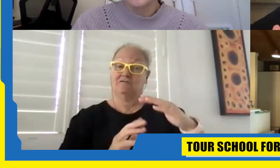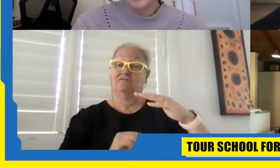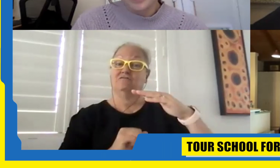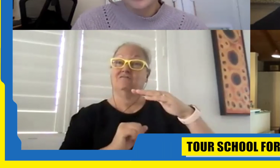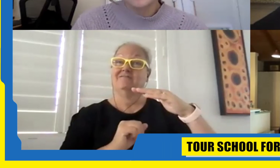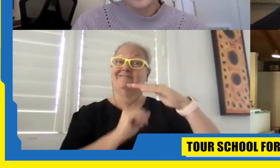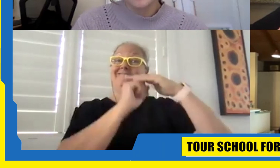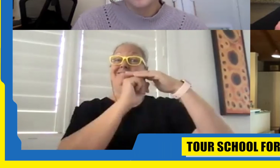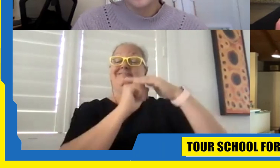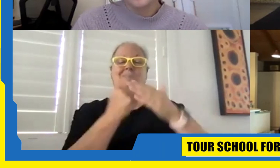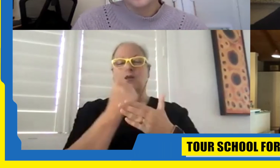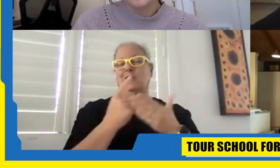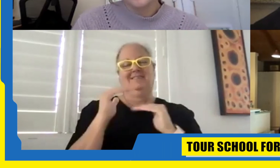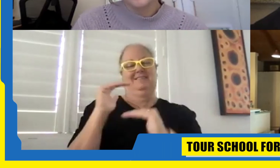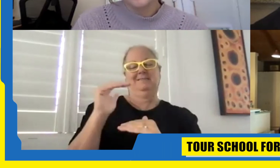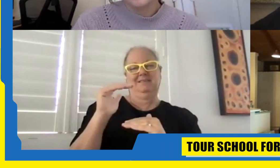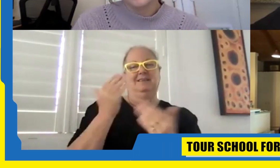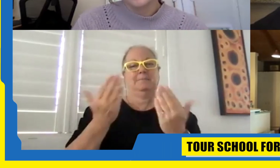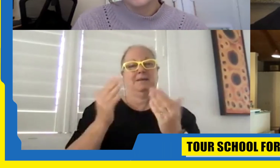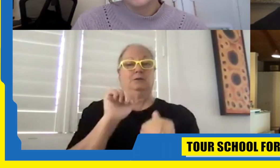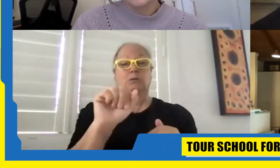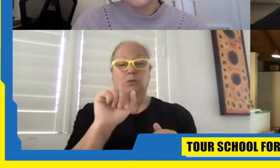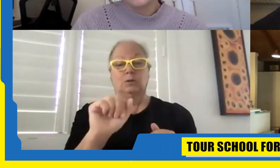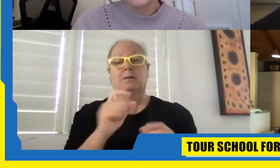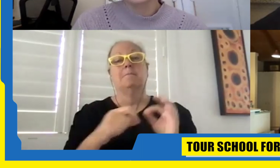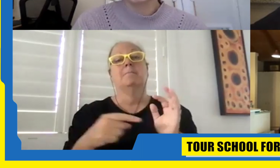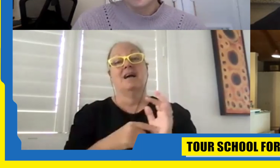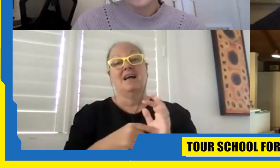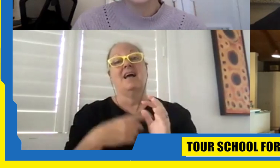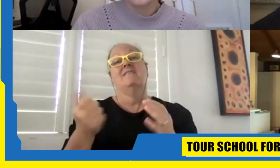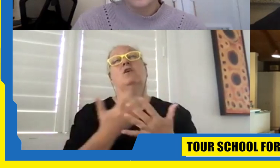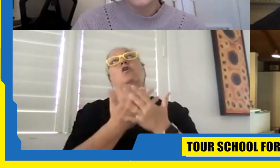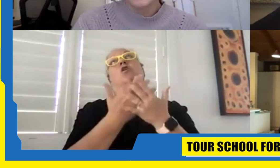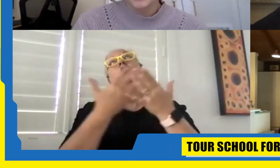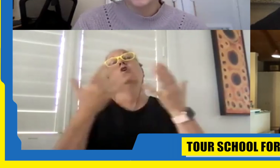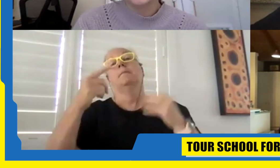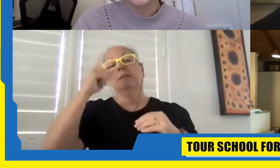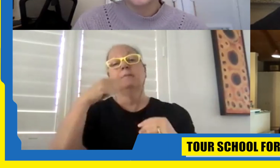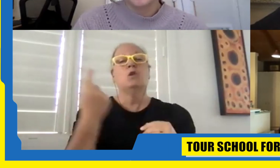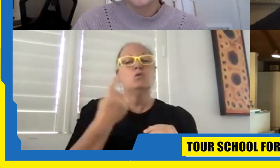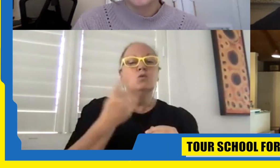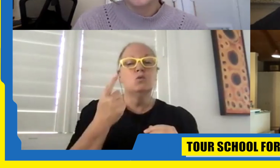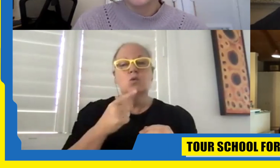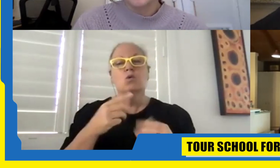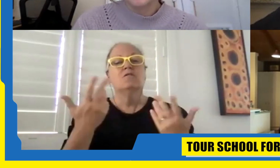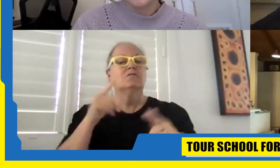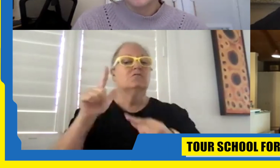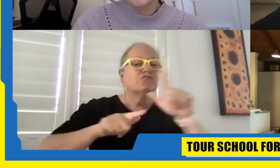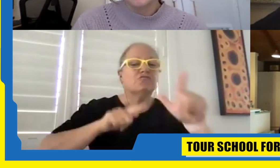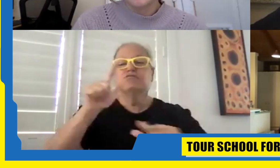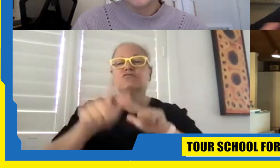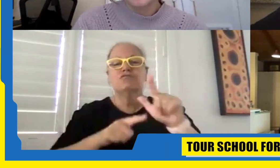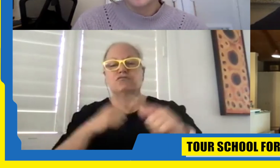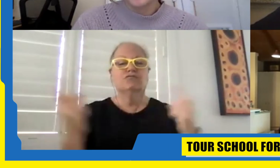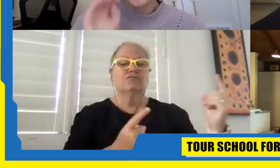minimal. However, we have an enormous tourist population that comes in transitorily, and